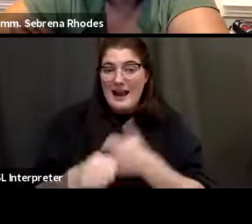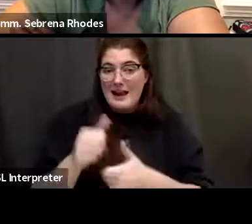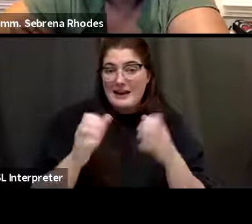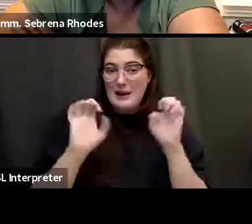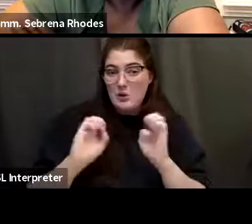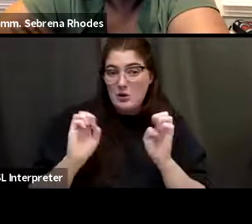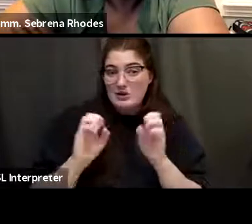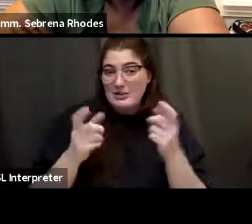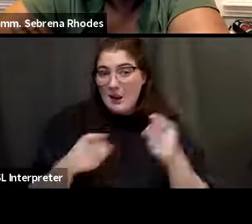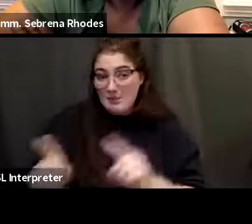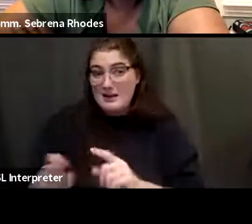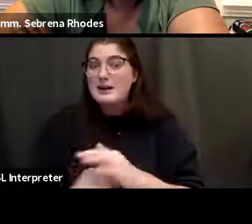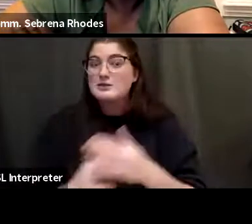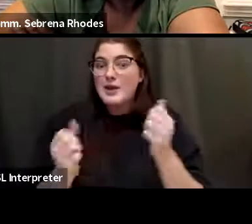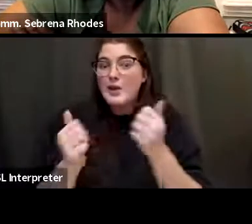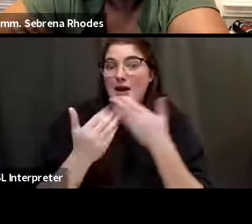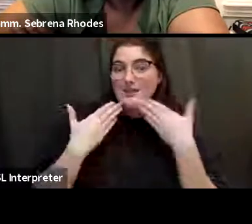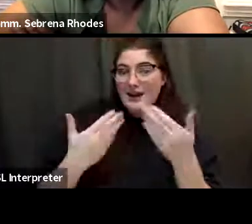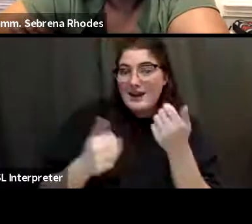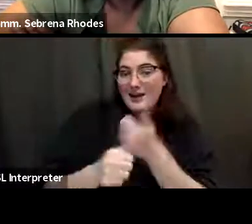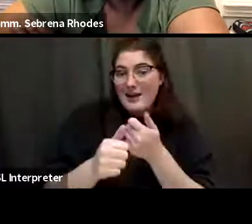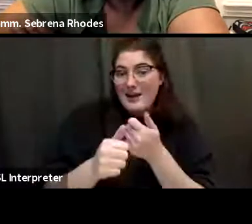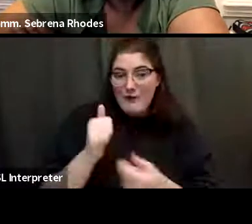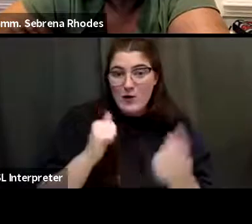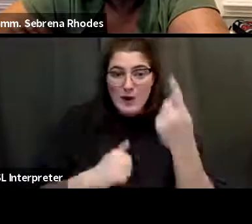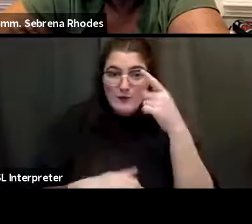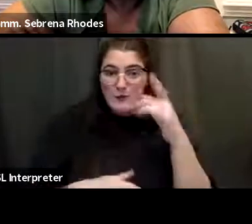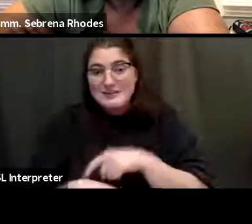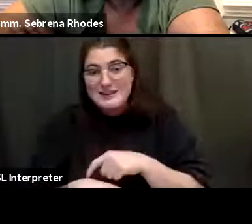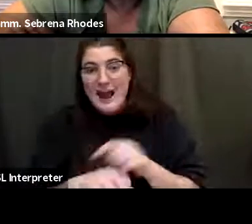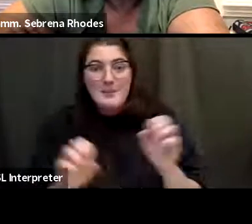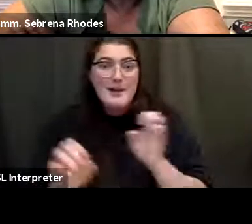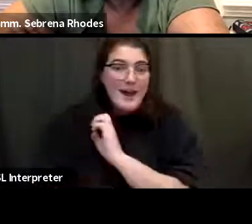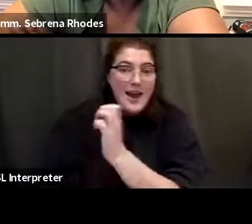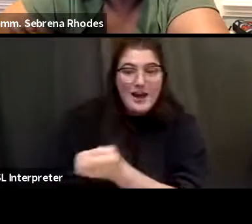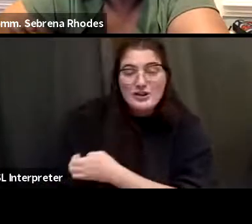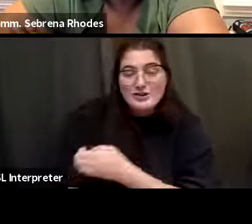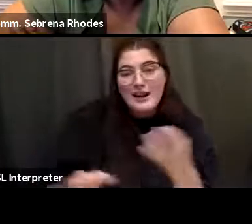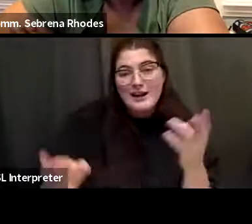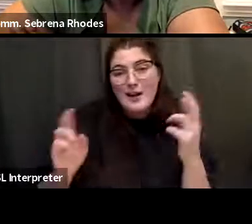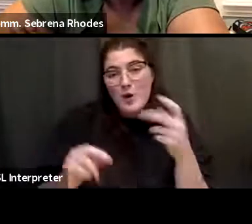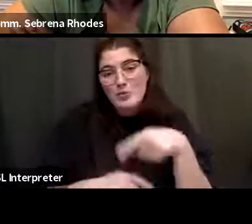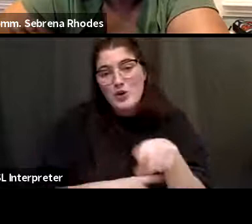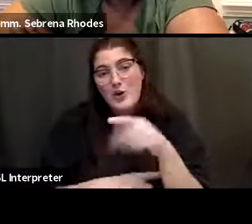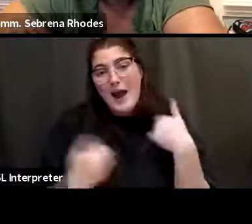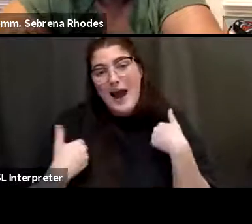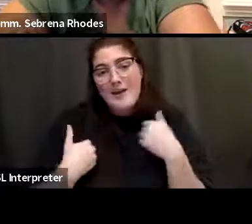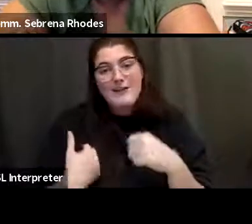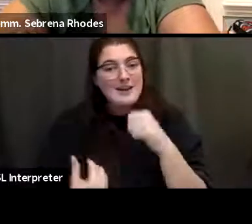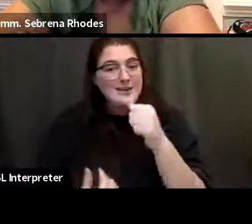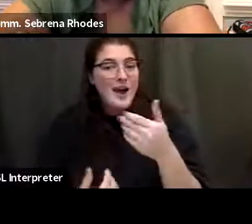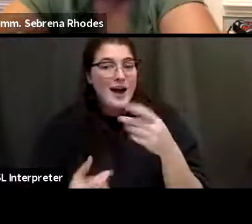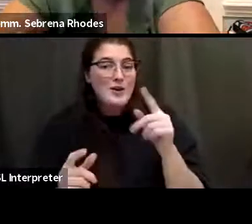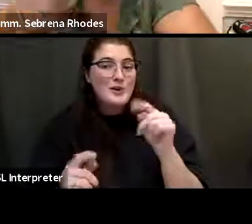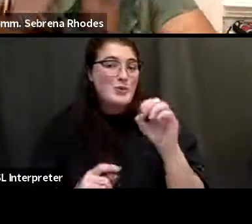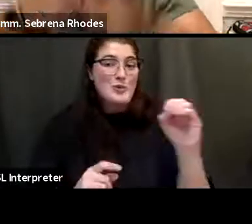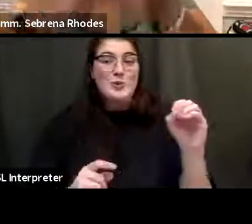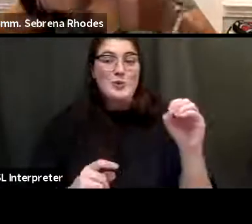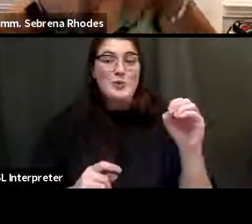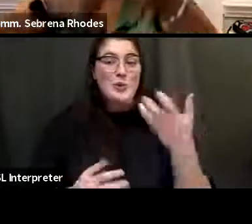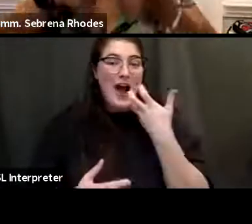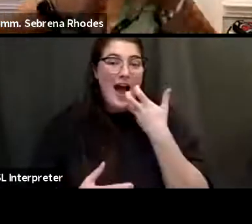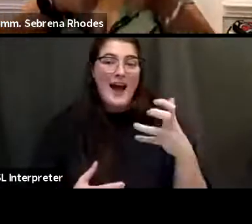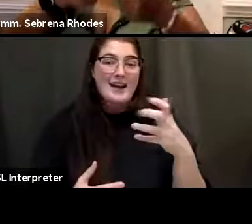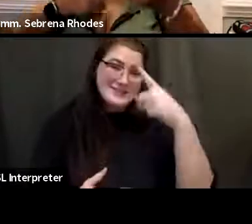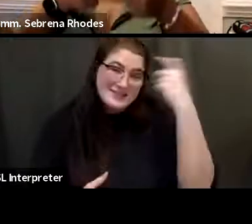thank everyone for their time and energies, and hope that you have a not too hot summer. So